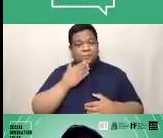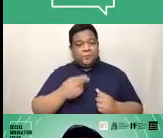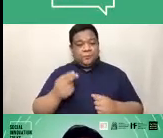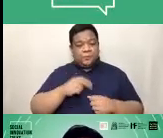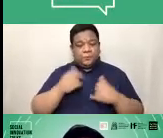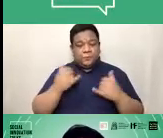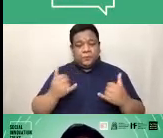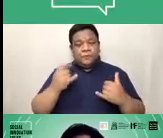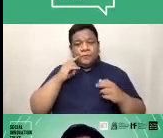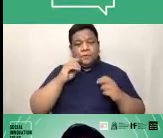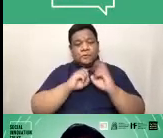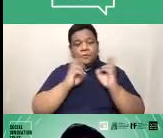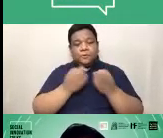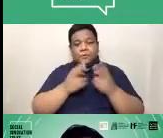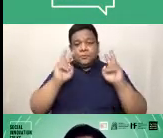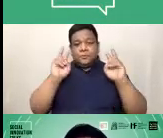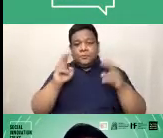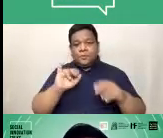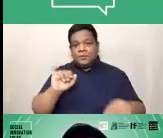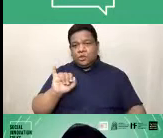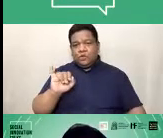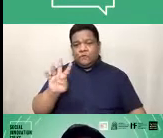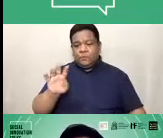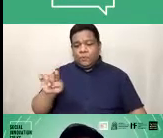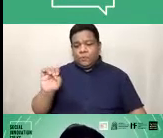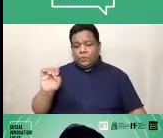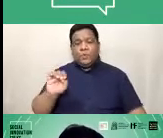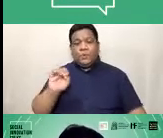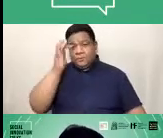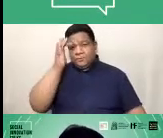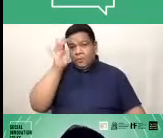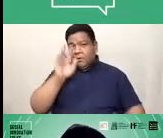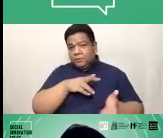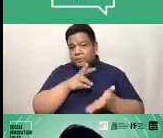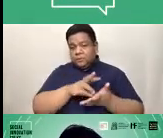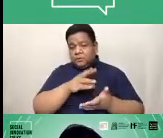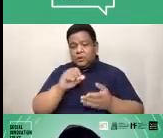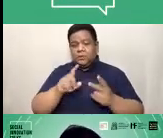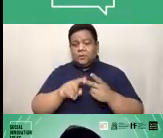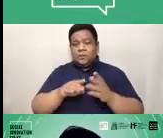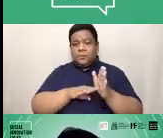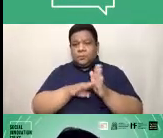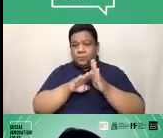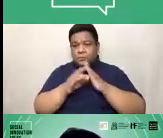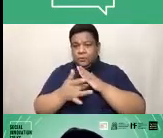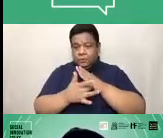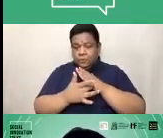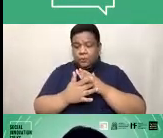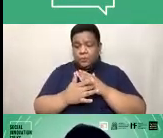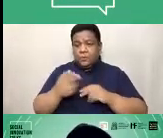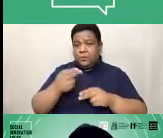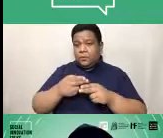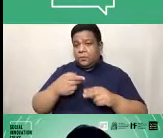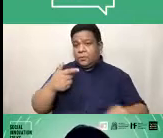for a webinar on Industry 4.0, Smart Cities and Emerging Technologies. So my name is Gideon Catalan, and I'm a